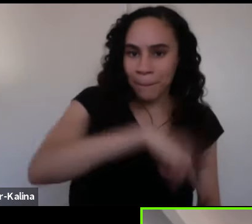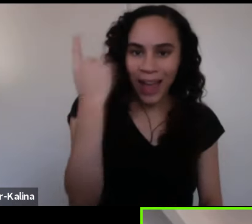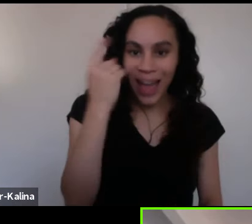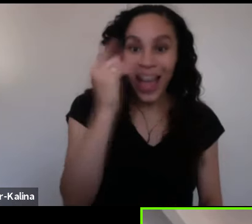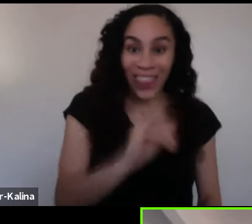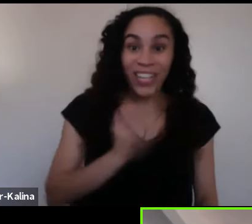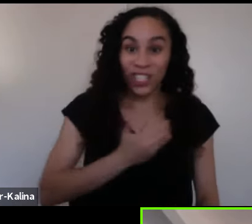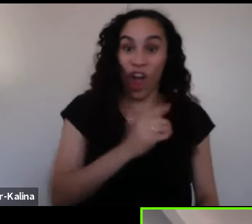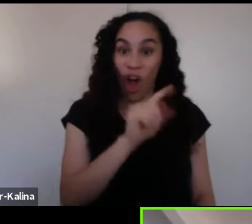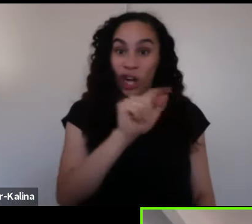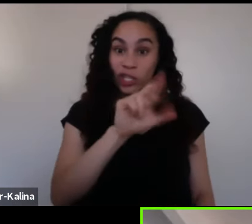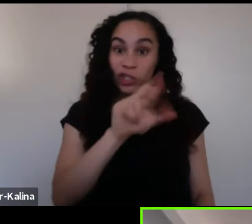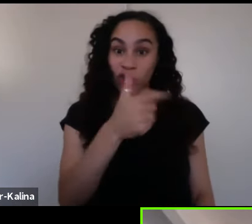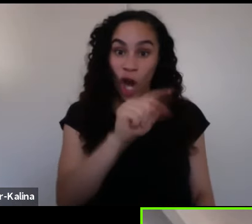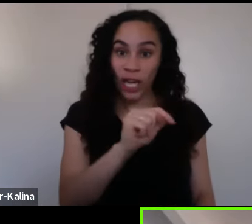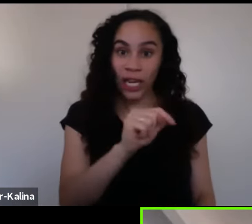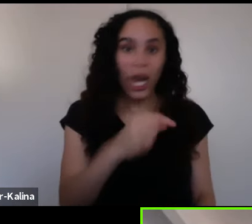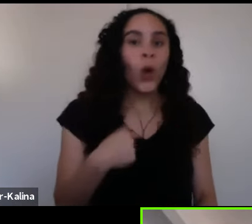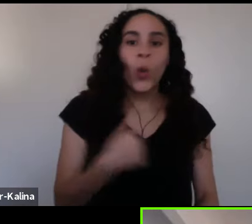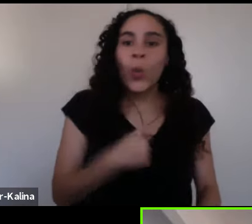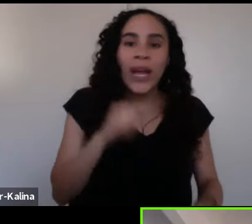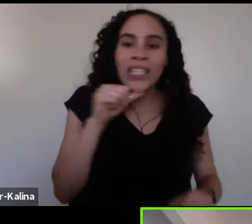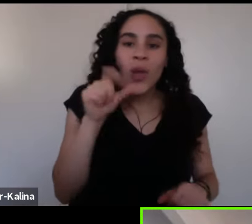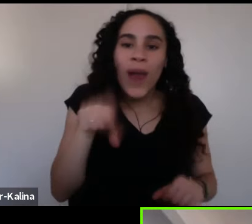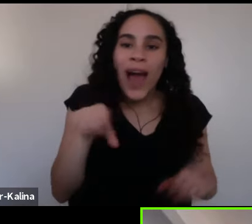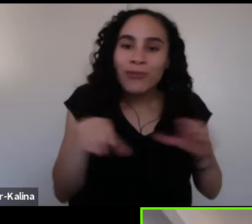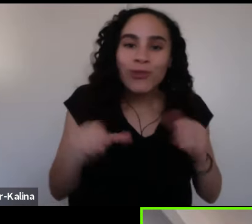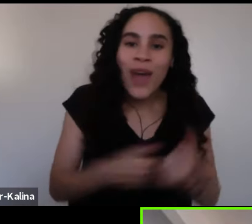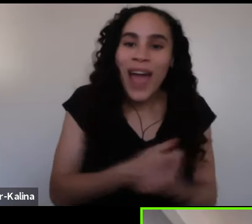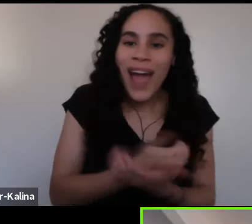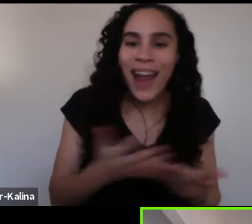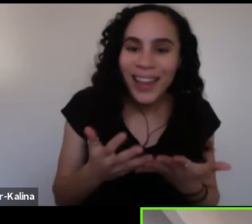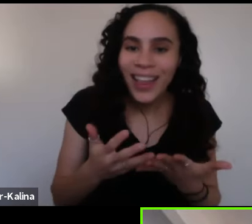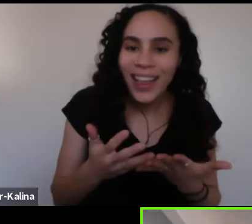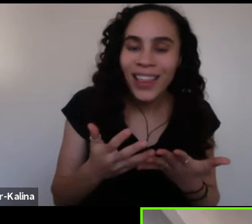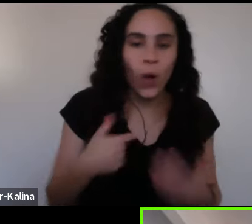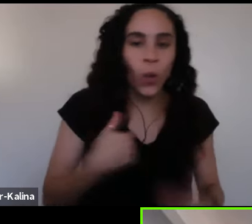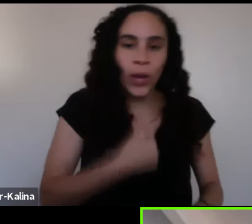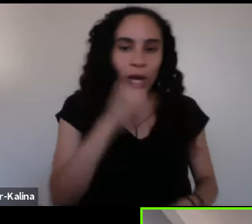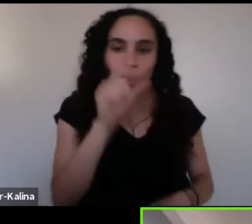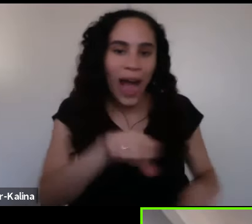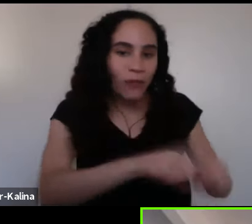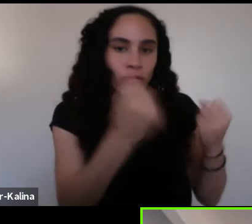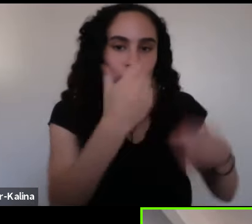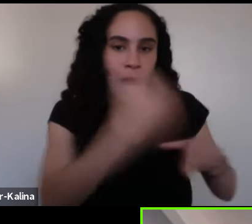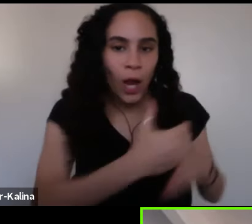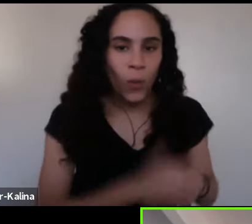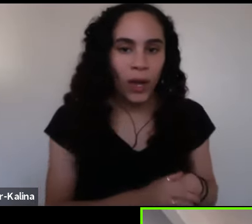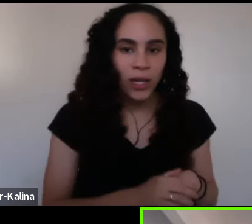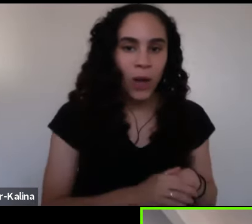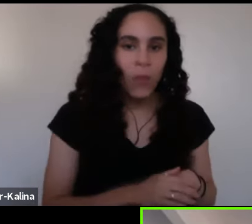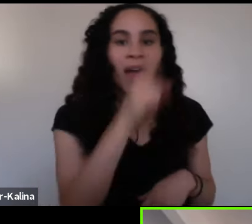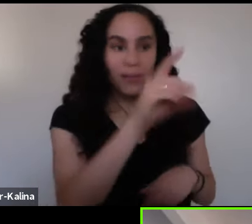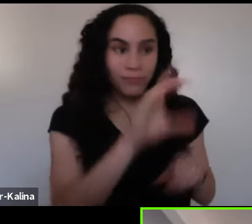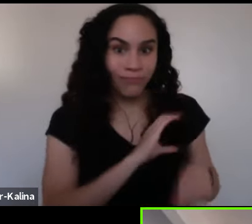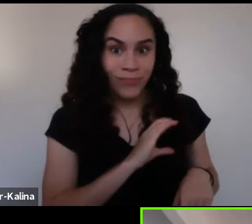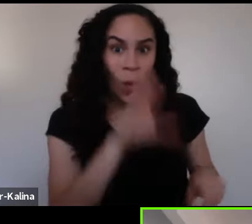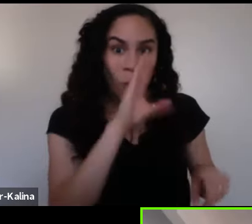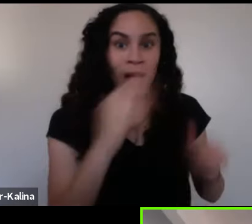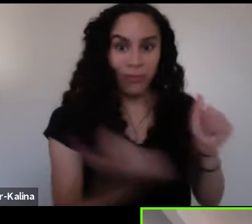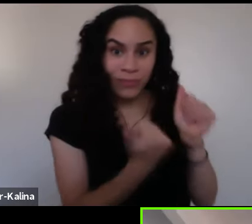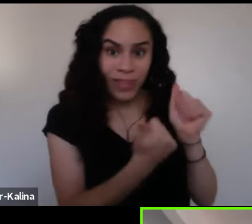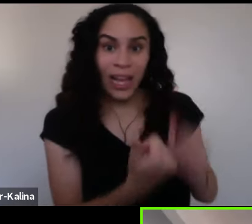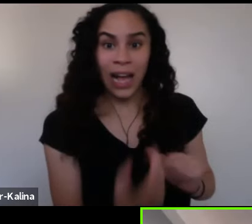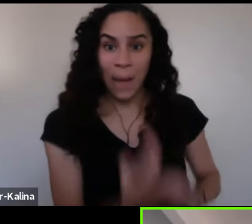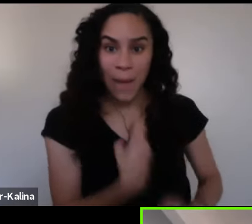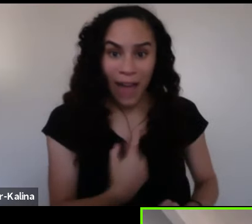skin is the target. We don't have to do nothing. We don't have to break a window. They will come after us. So understand that. If you're going to be an